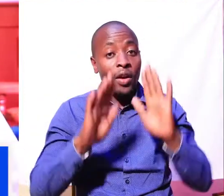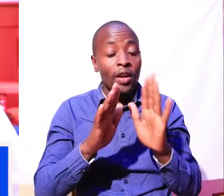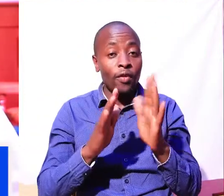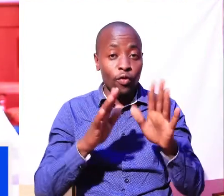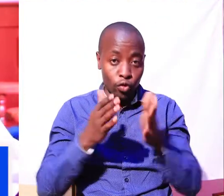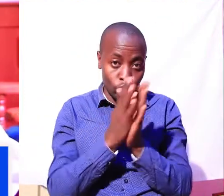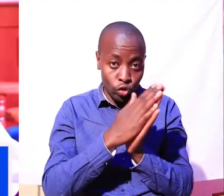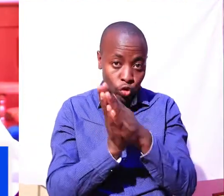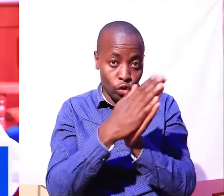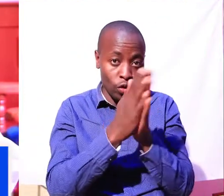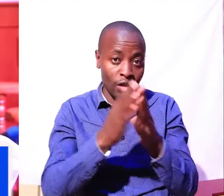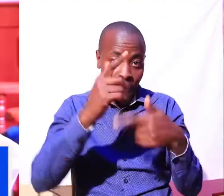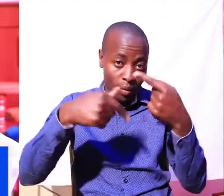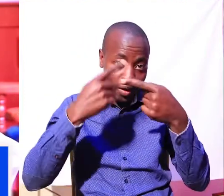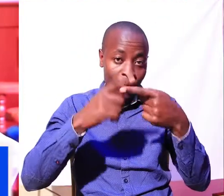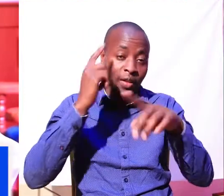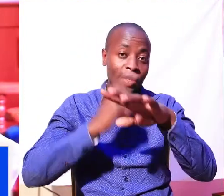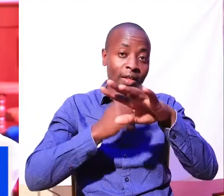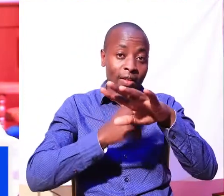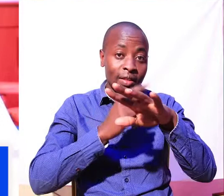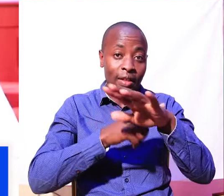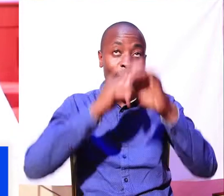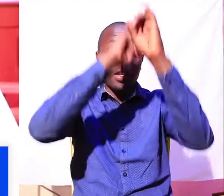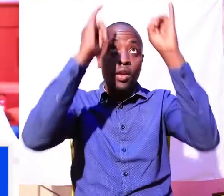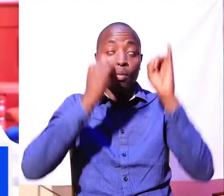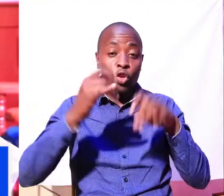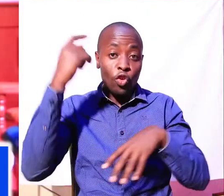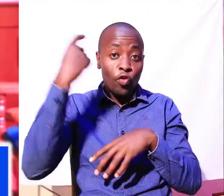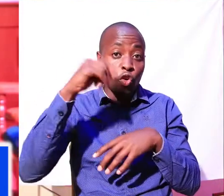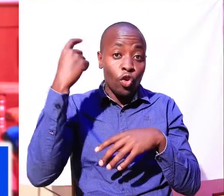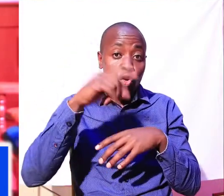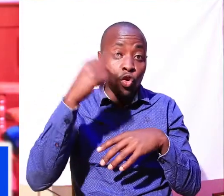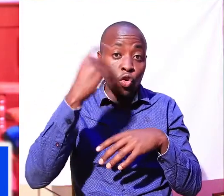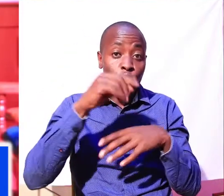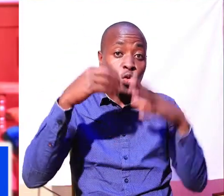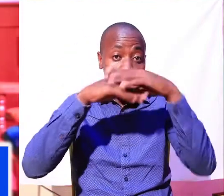time that the image of gold was made. And